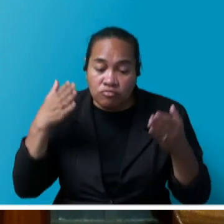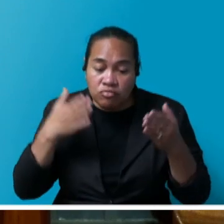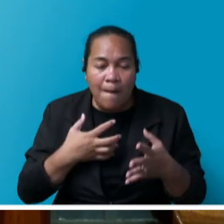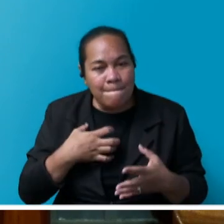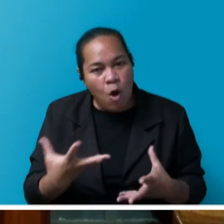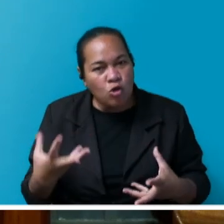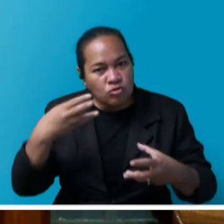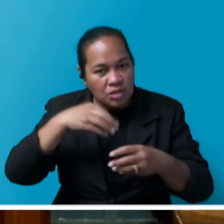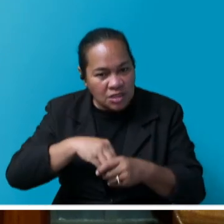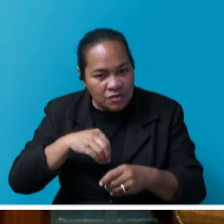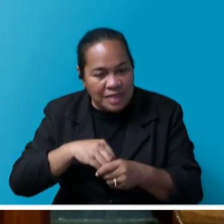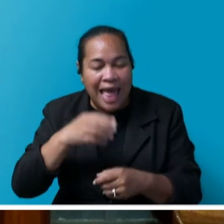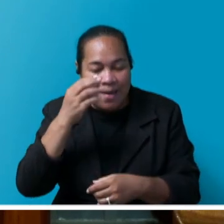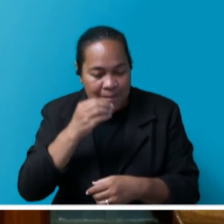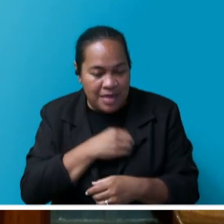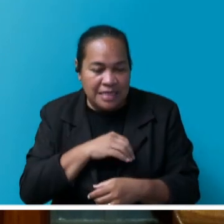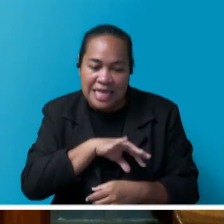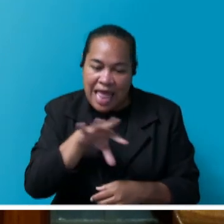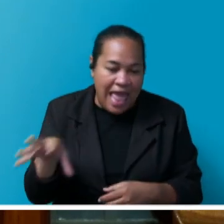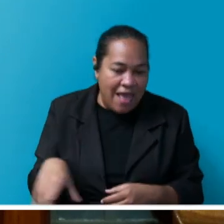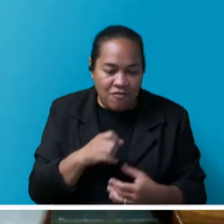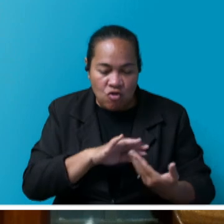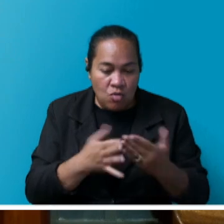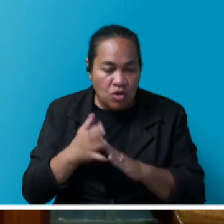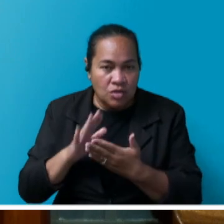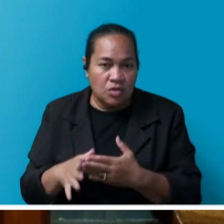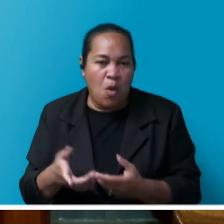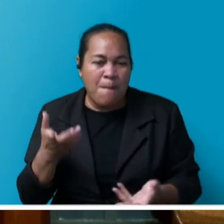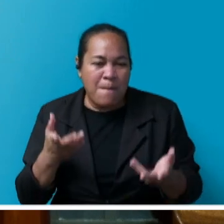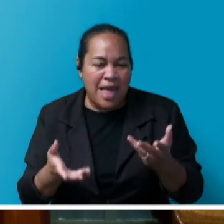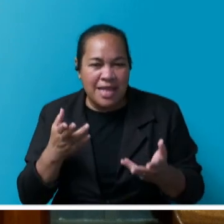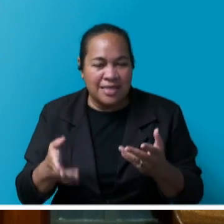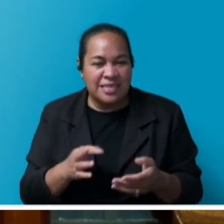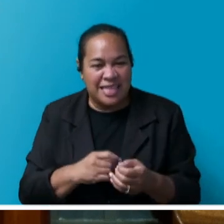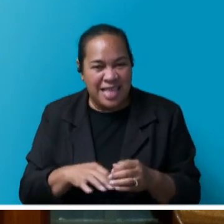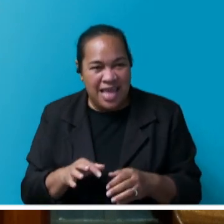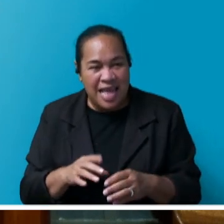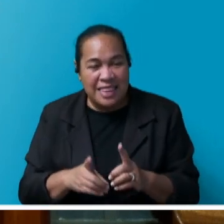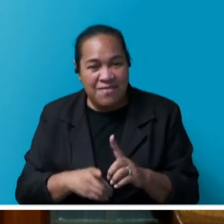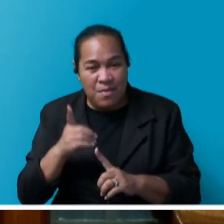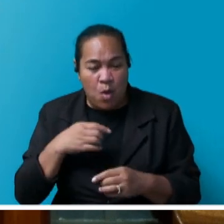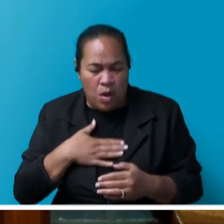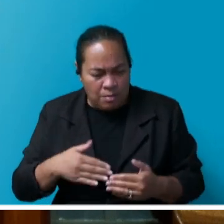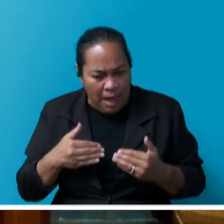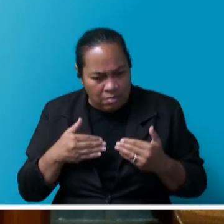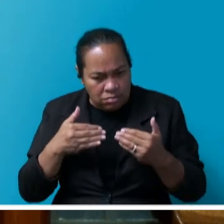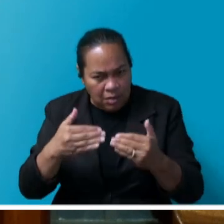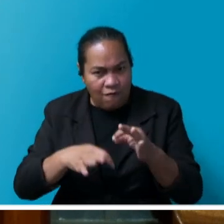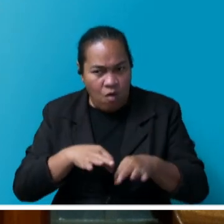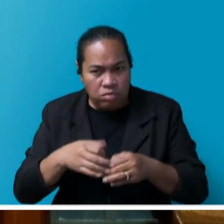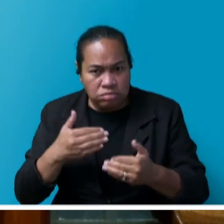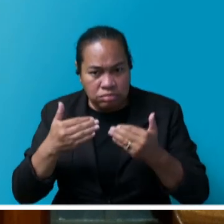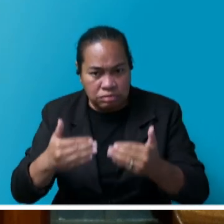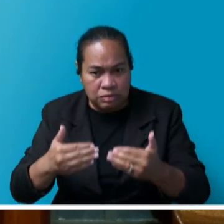that uplifts every community and contributes to balanced regional development. As we move forward, we will continue to